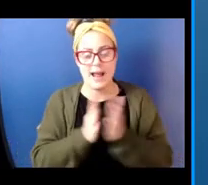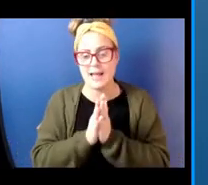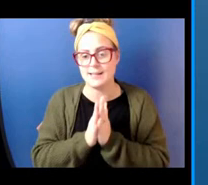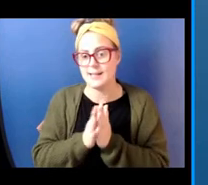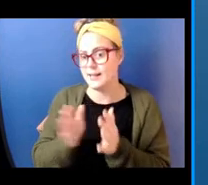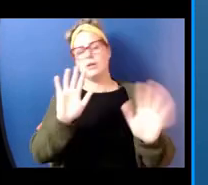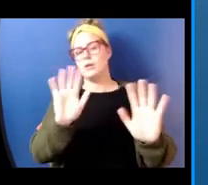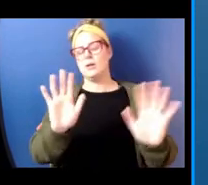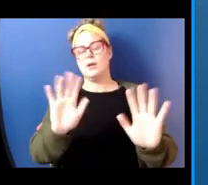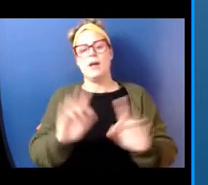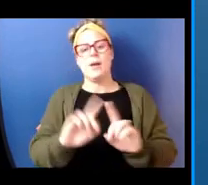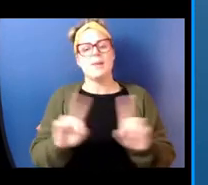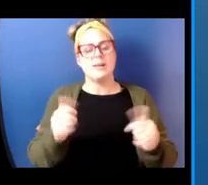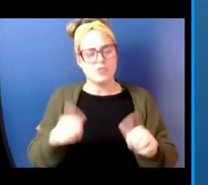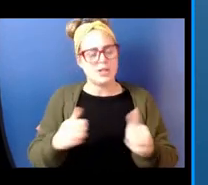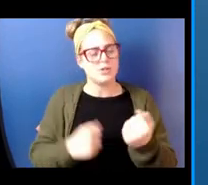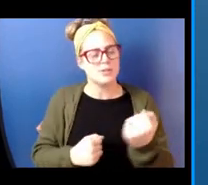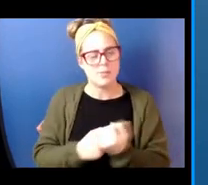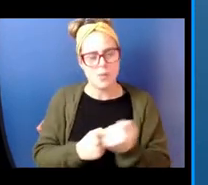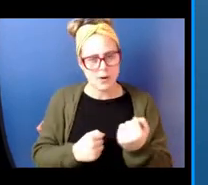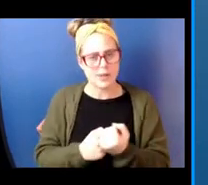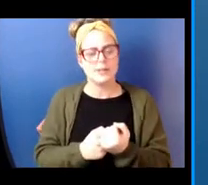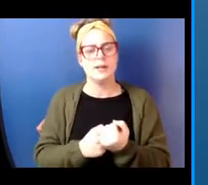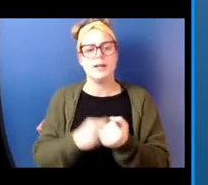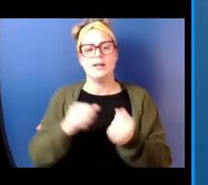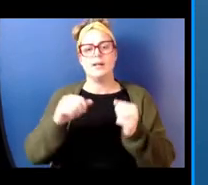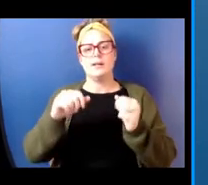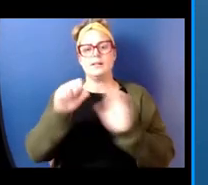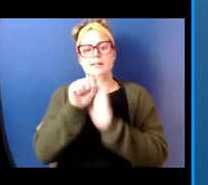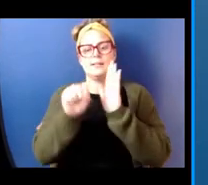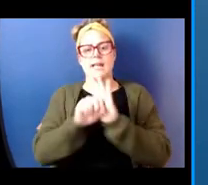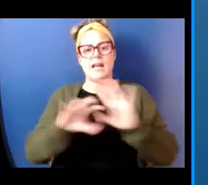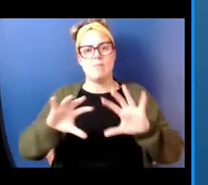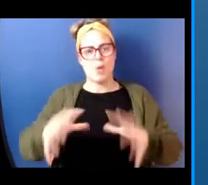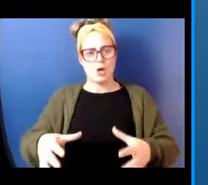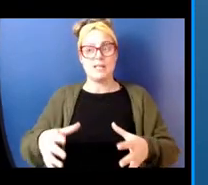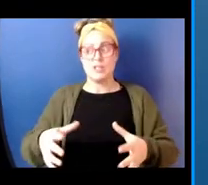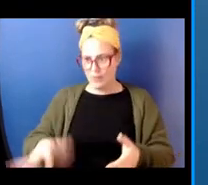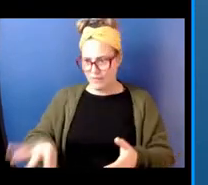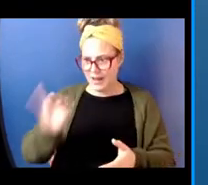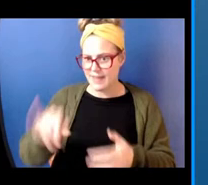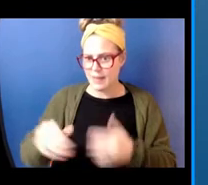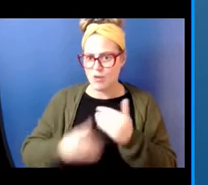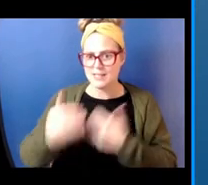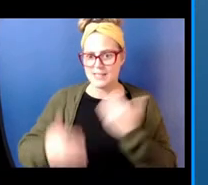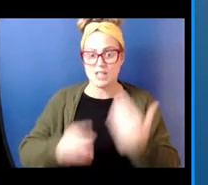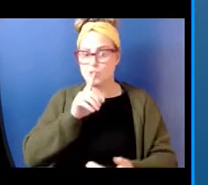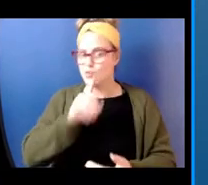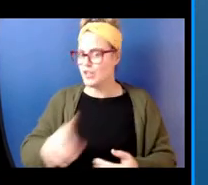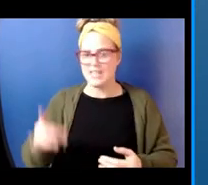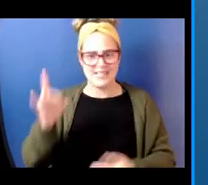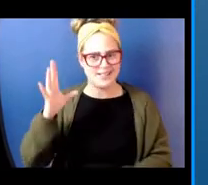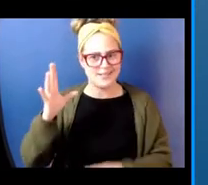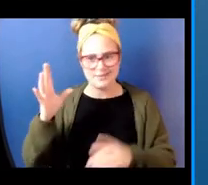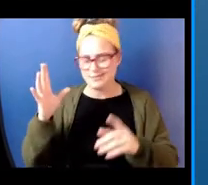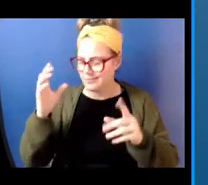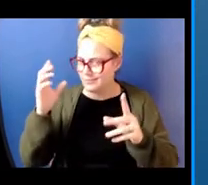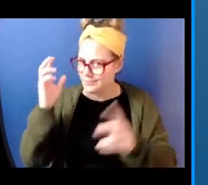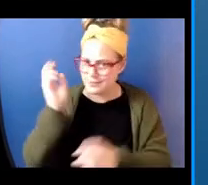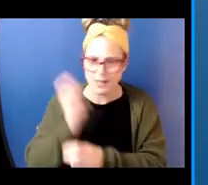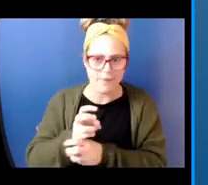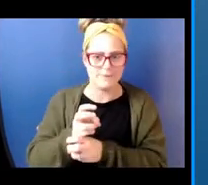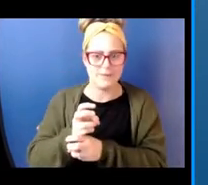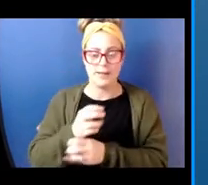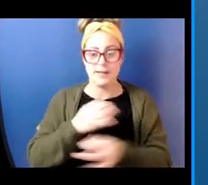what they do in this documentaries who find this process exceedingly difficult guess what instead of doing the work of that Luis is talking